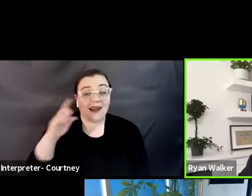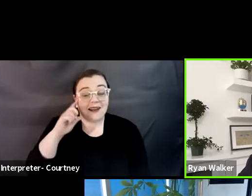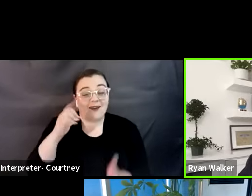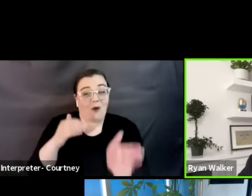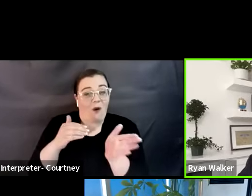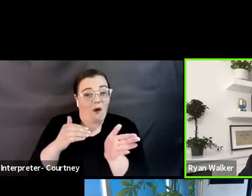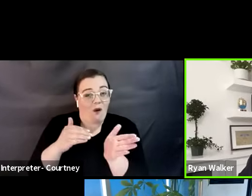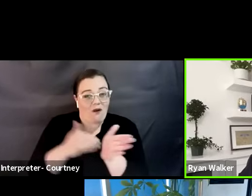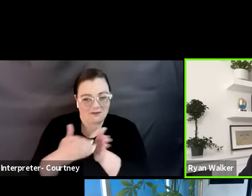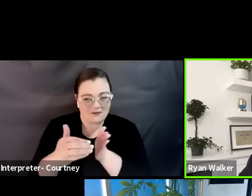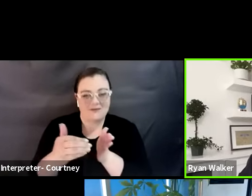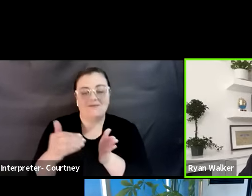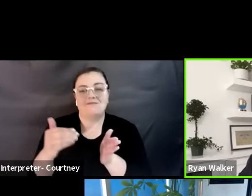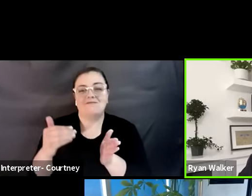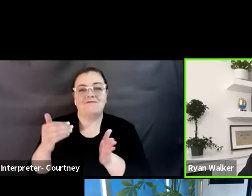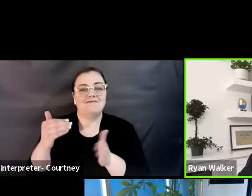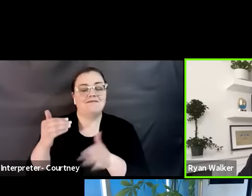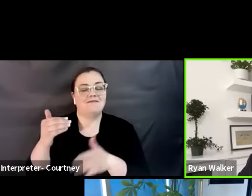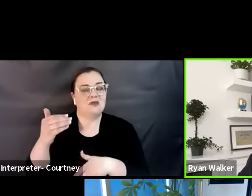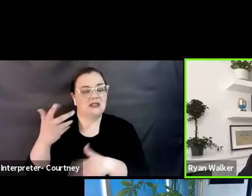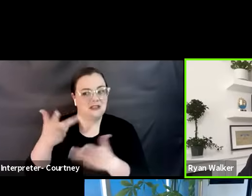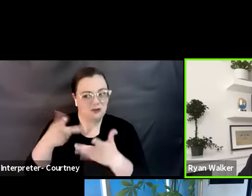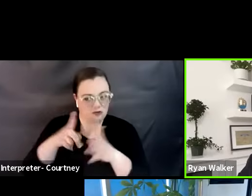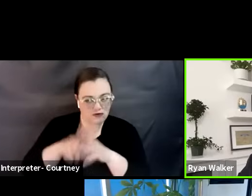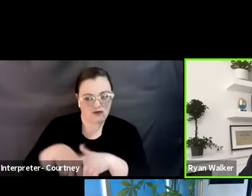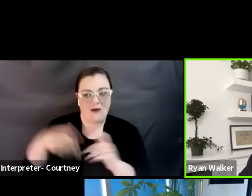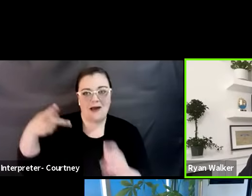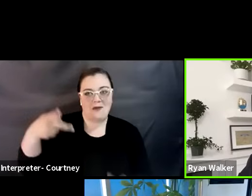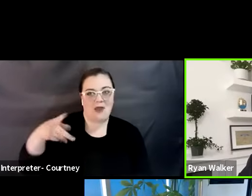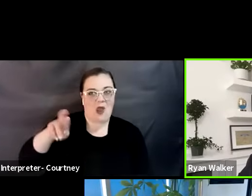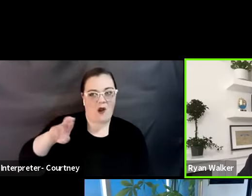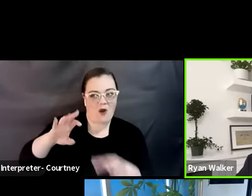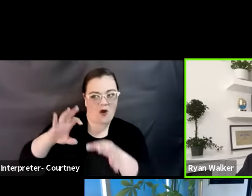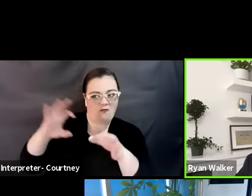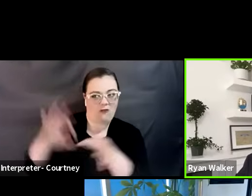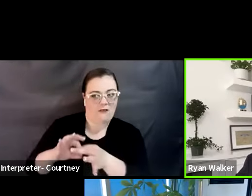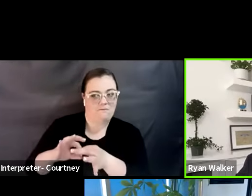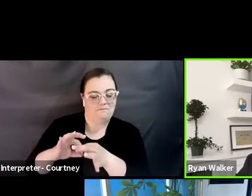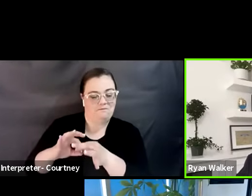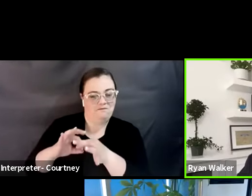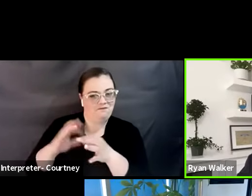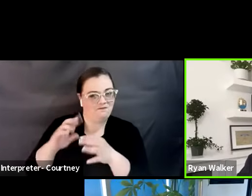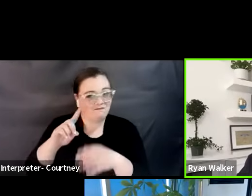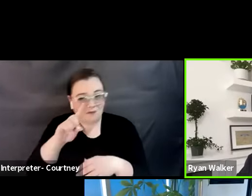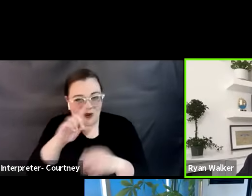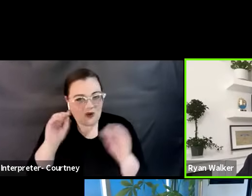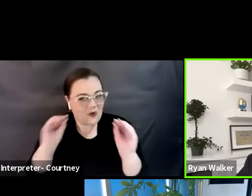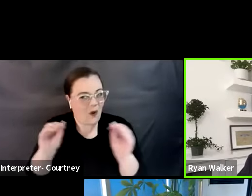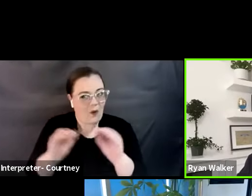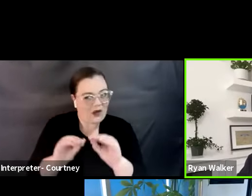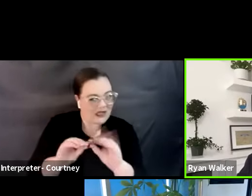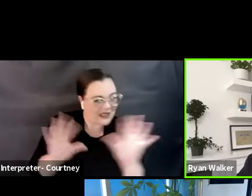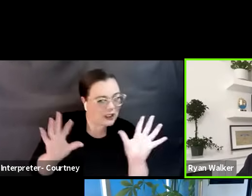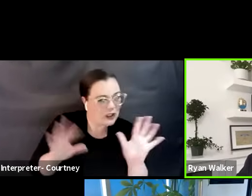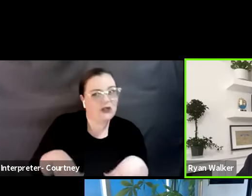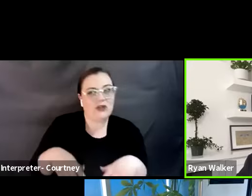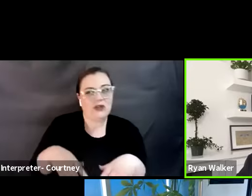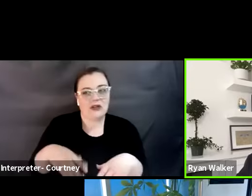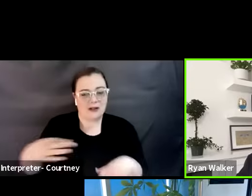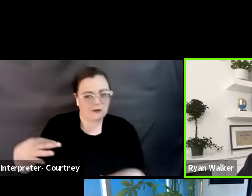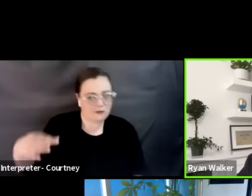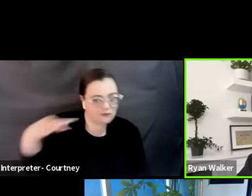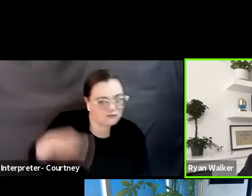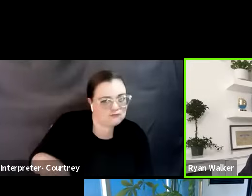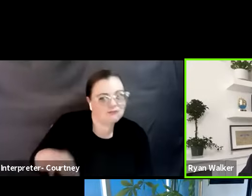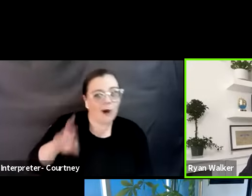a PR relationship where there isn't that clear delineation of deliverables and quantifiable return on investment,